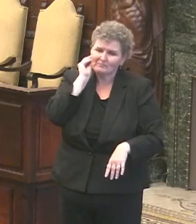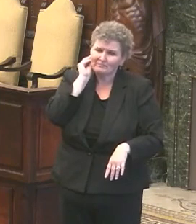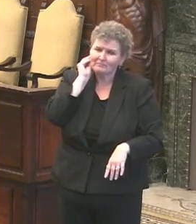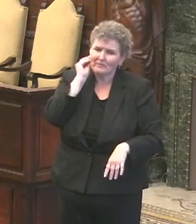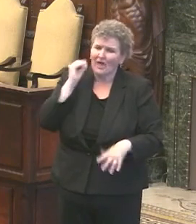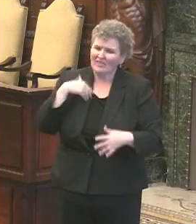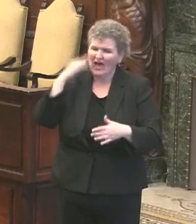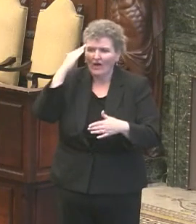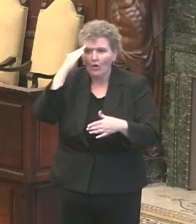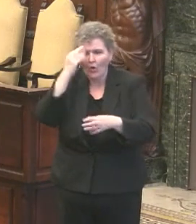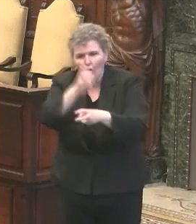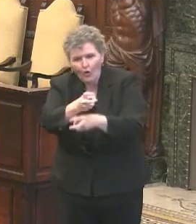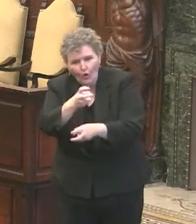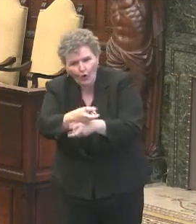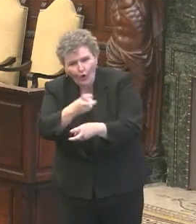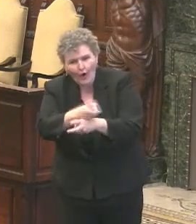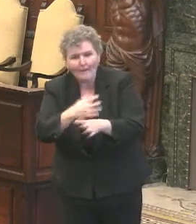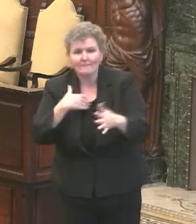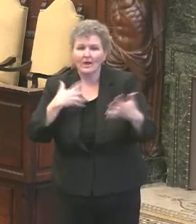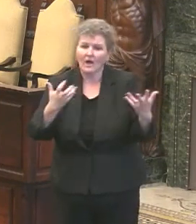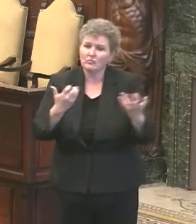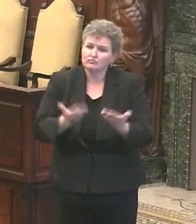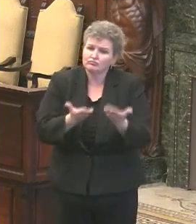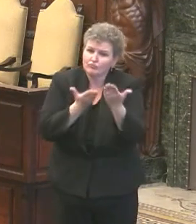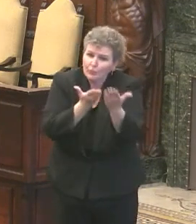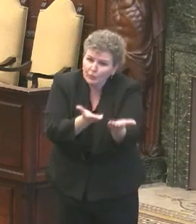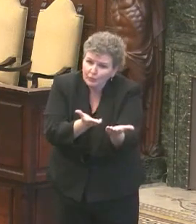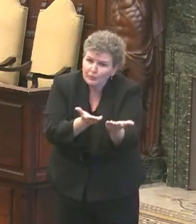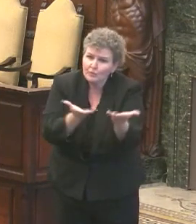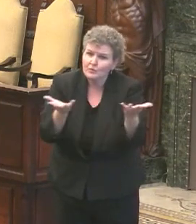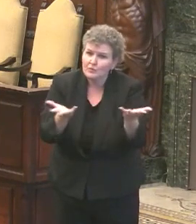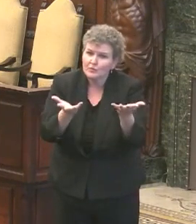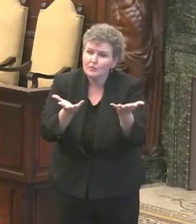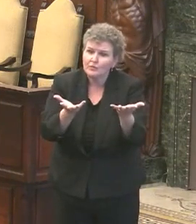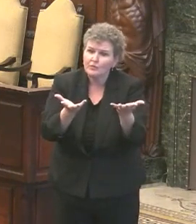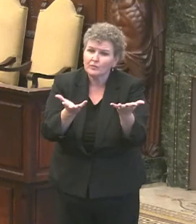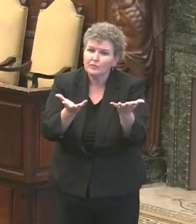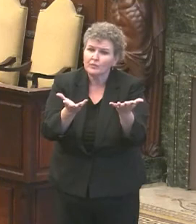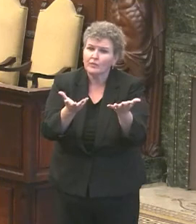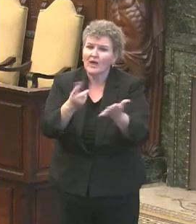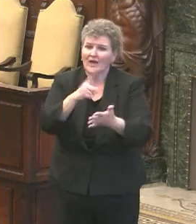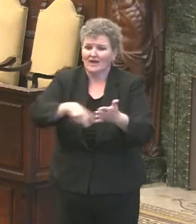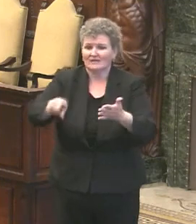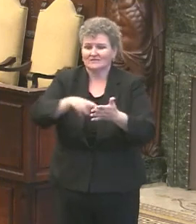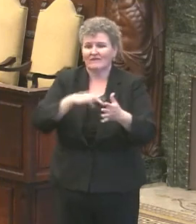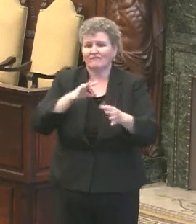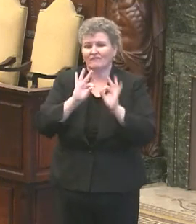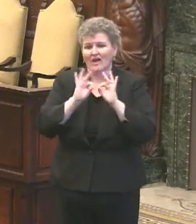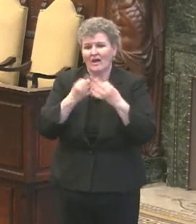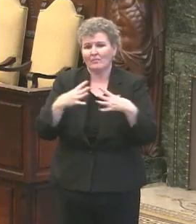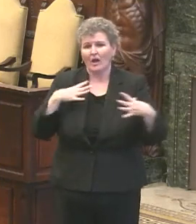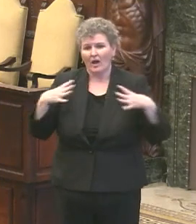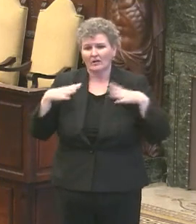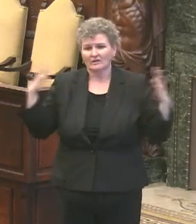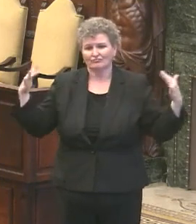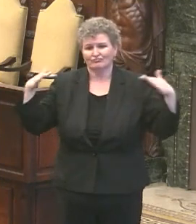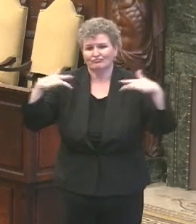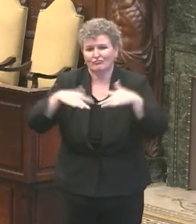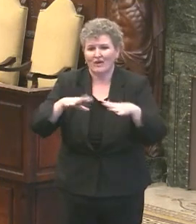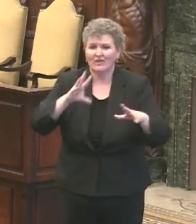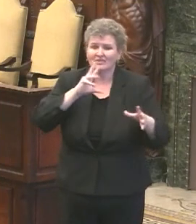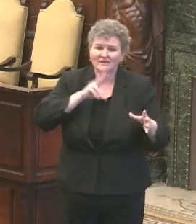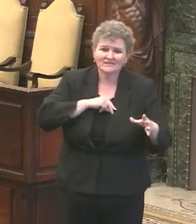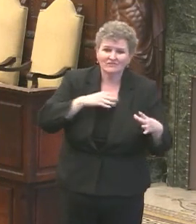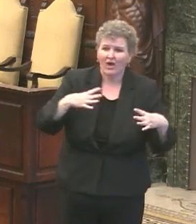difficult. We're recommending that people cancel their planned family holiday gatherings. We're not going to get past this